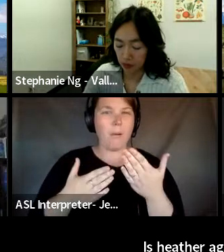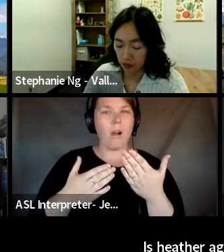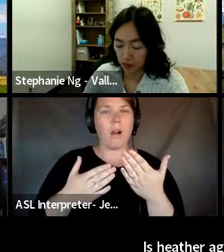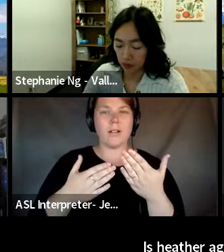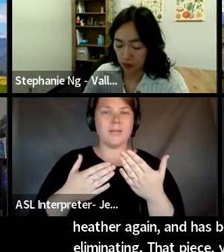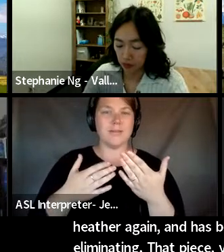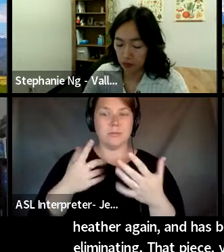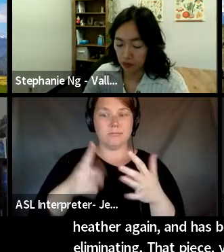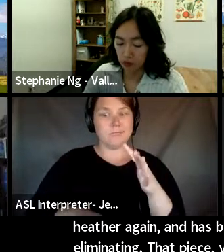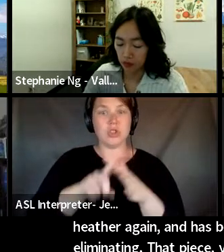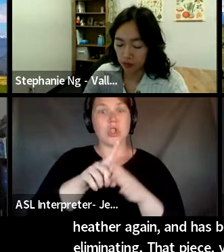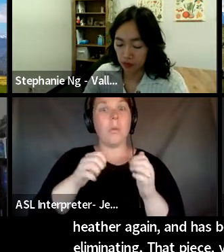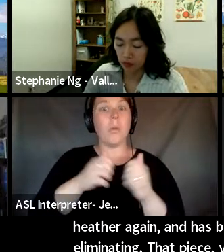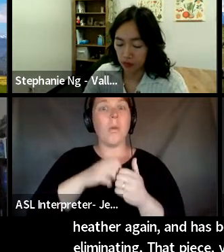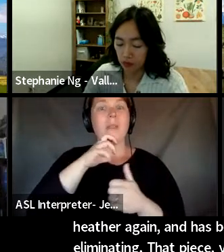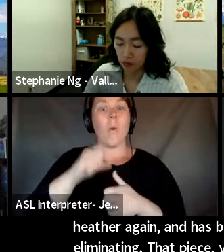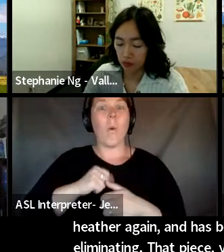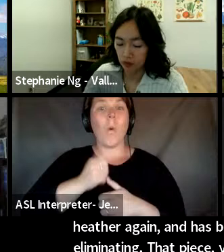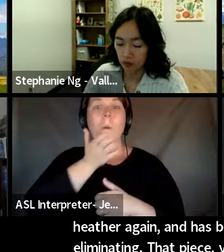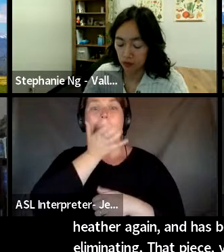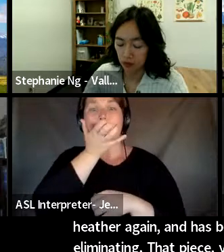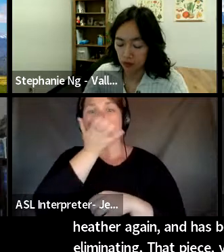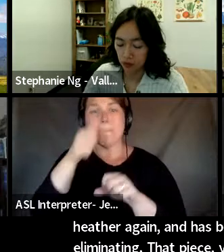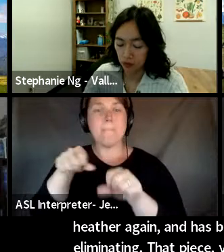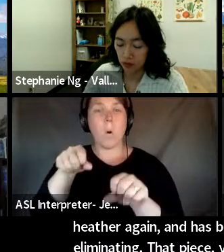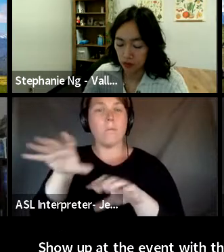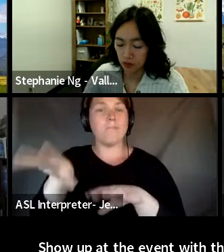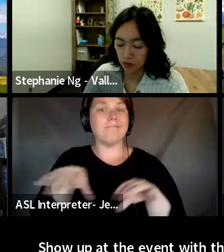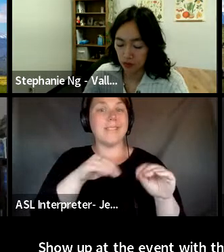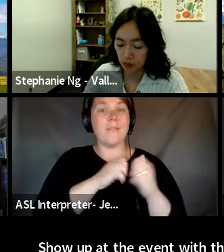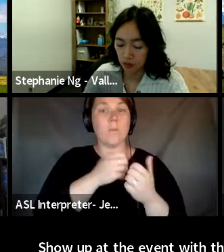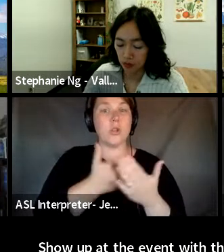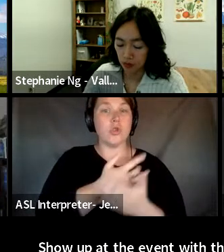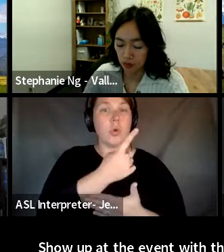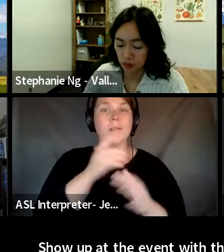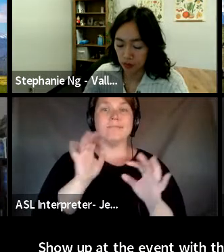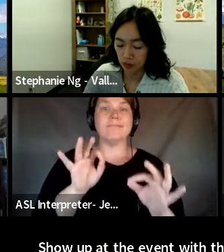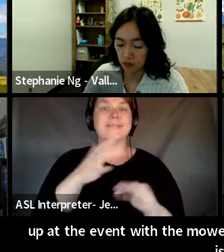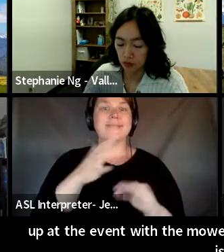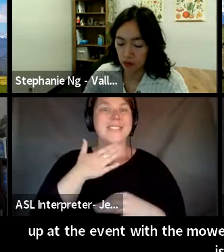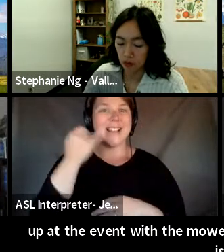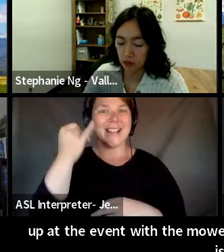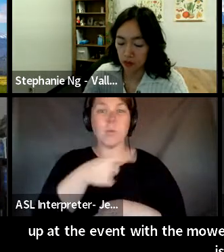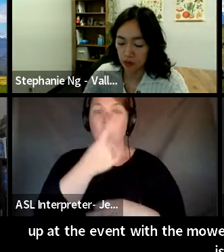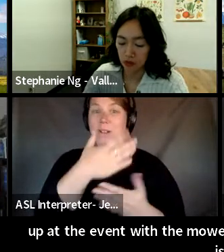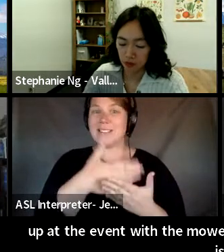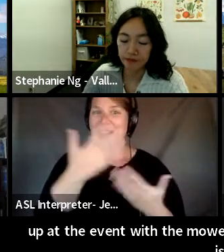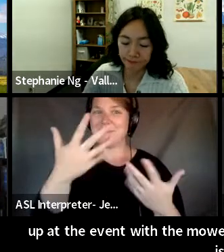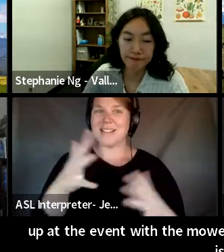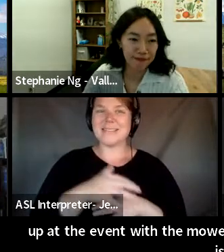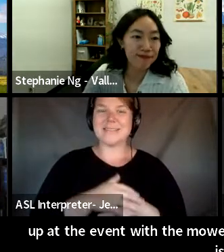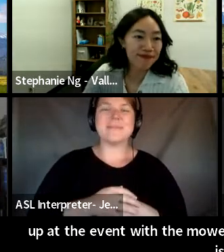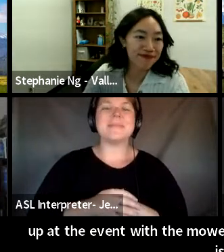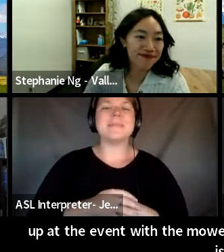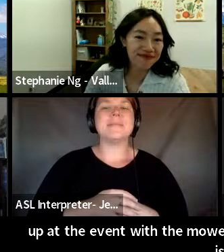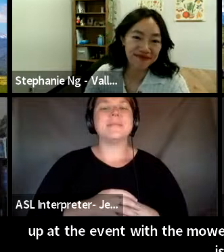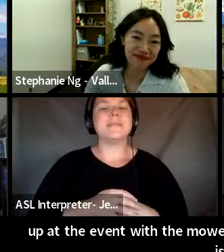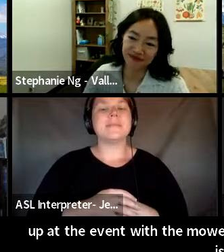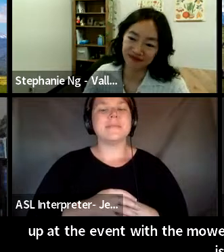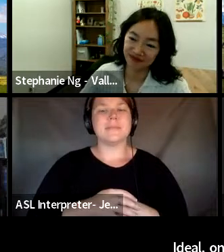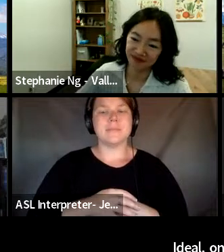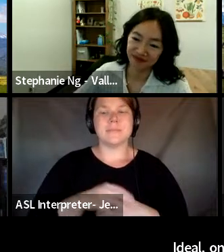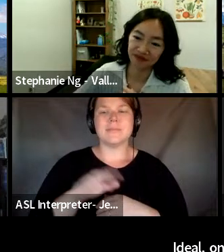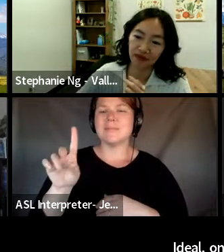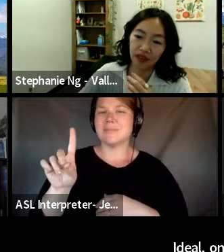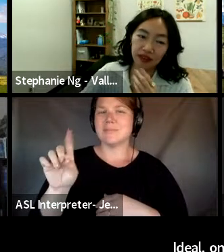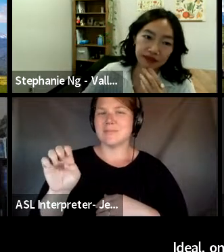up at the event with the mower and leave with the new one is ideal. One stop. And that's what I was